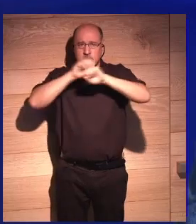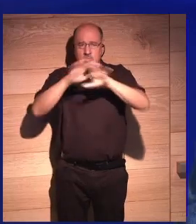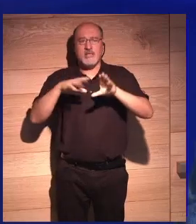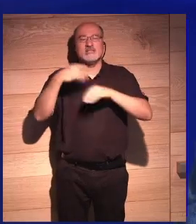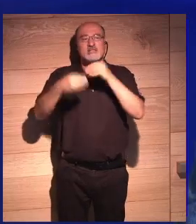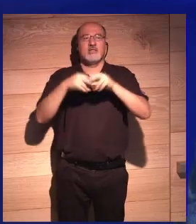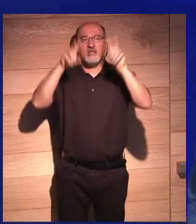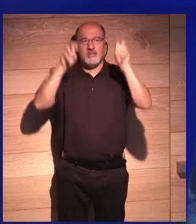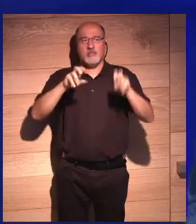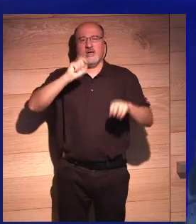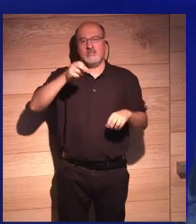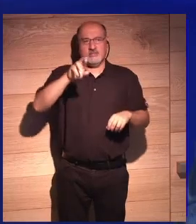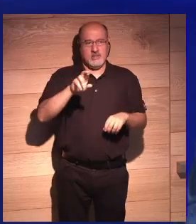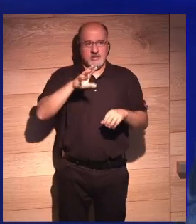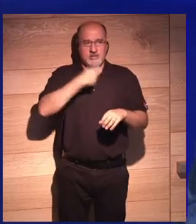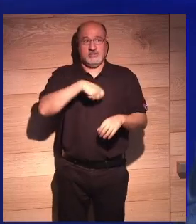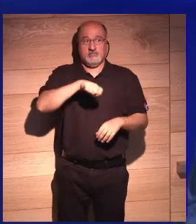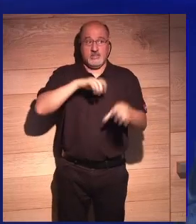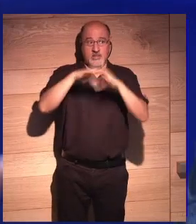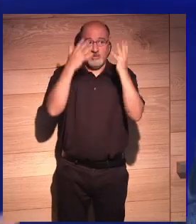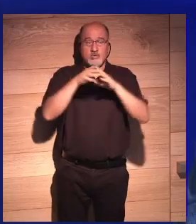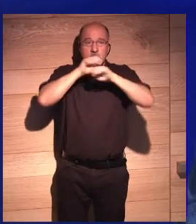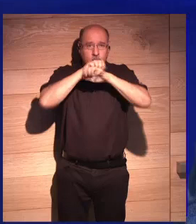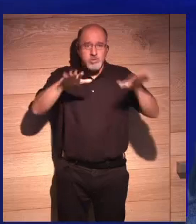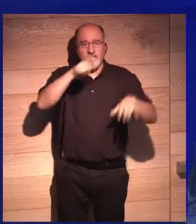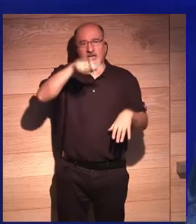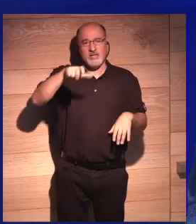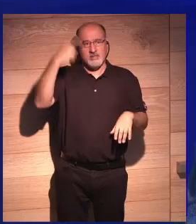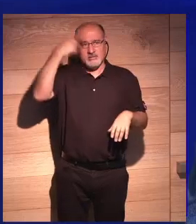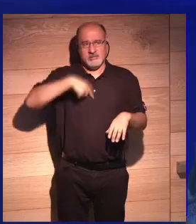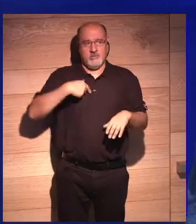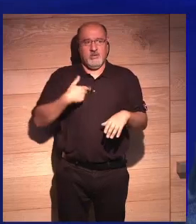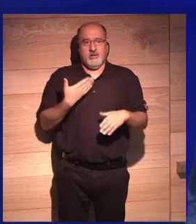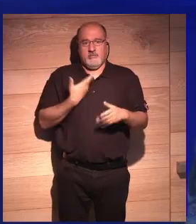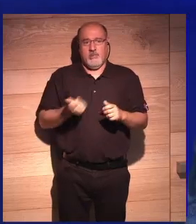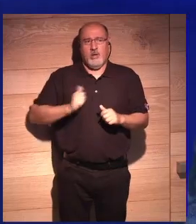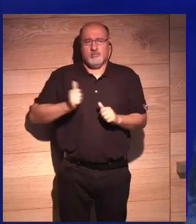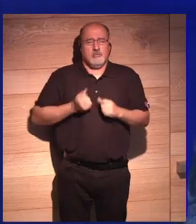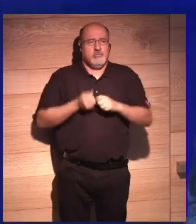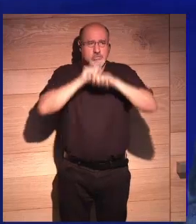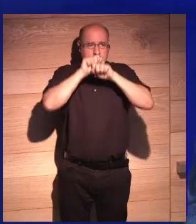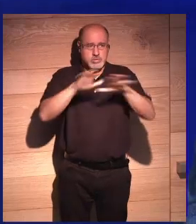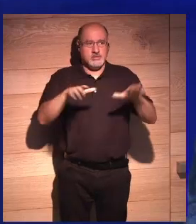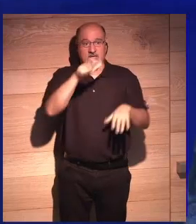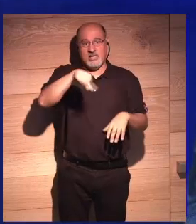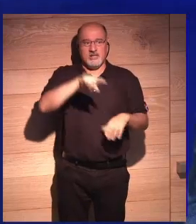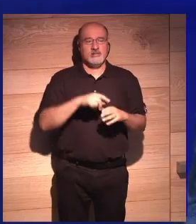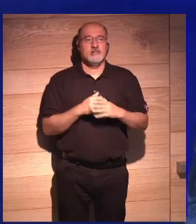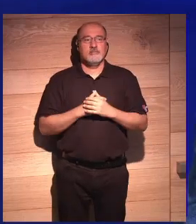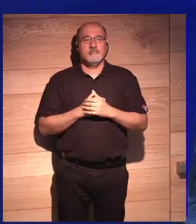we need to make people aware of everything that we are doing in Spain and all over the world in order to get people